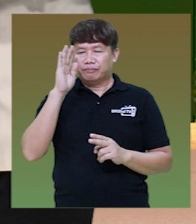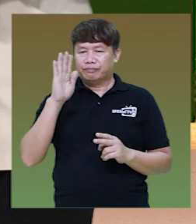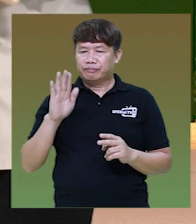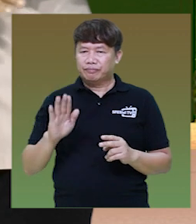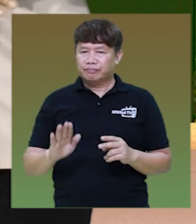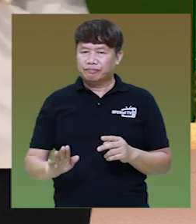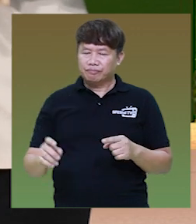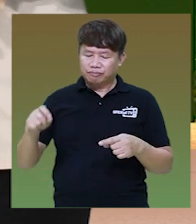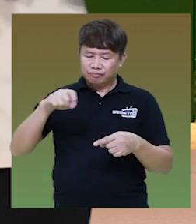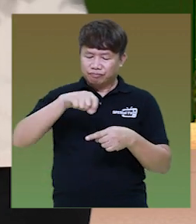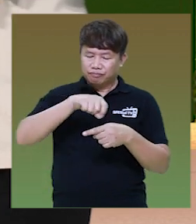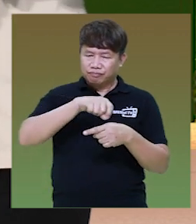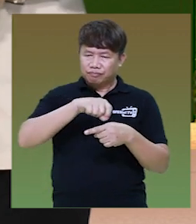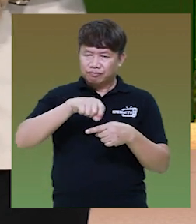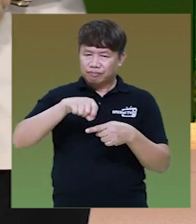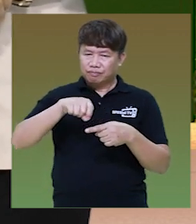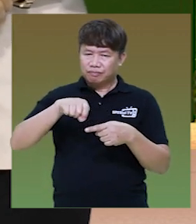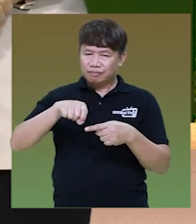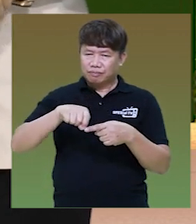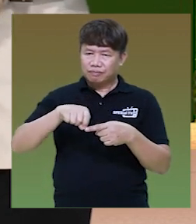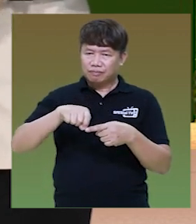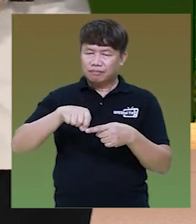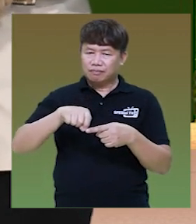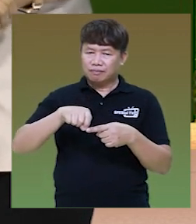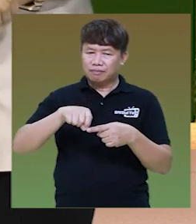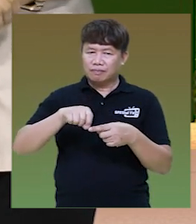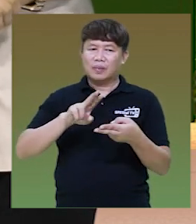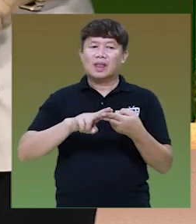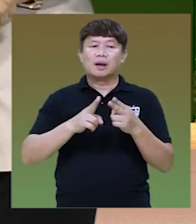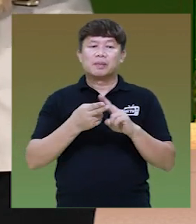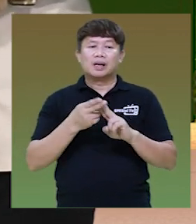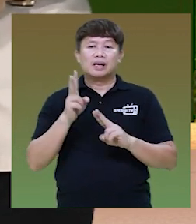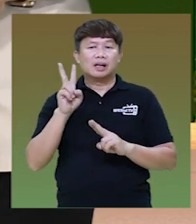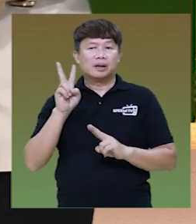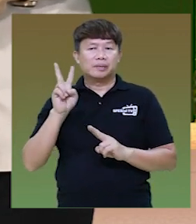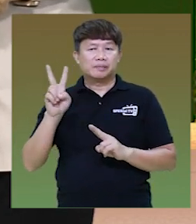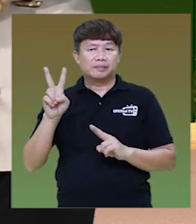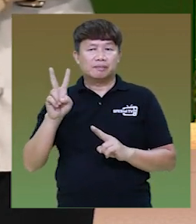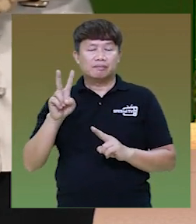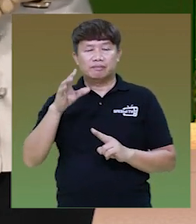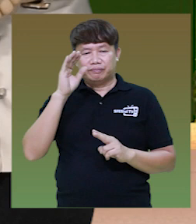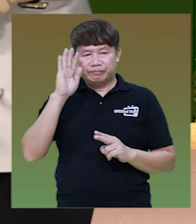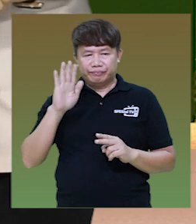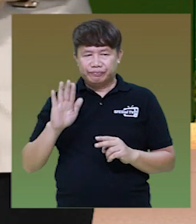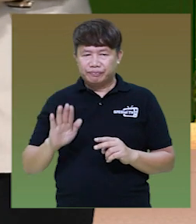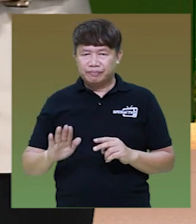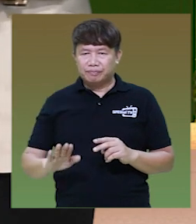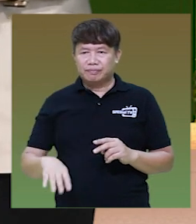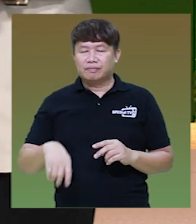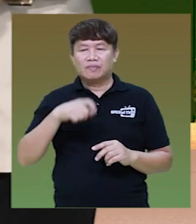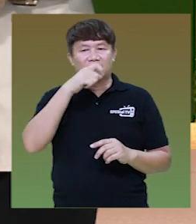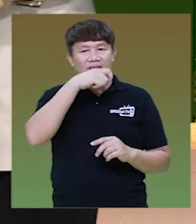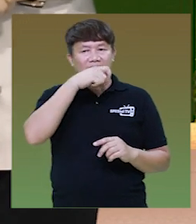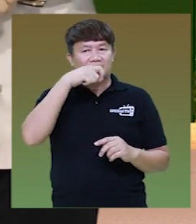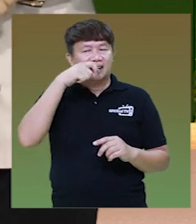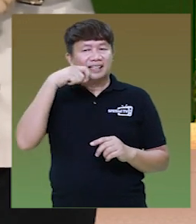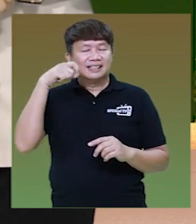putting toothpaste on his toothbrush. Number 2, the boy is brushing his